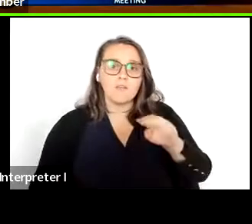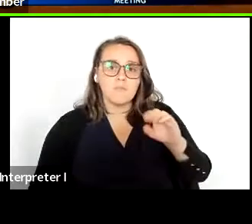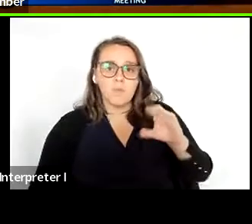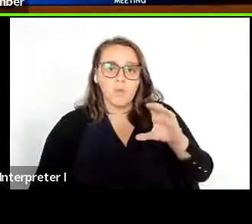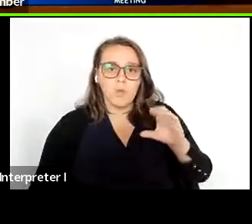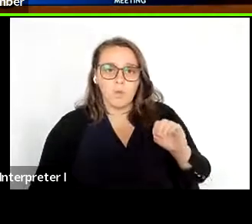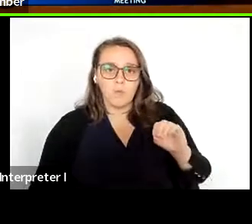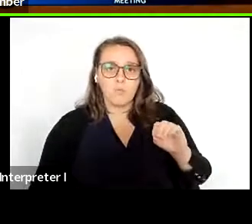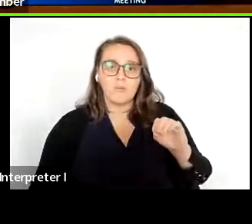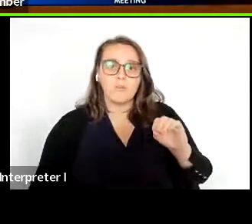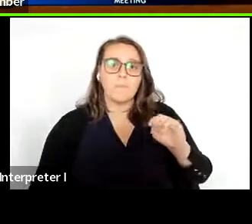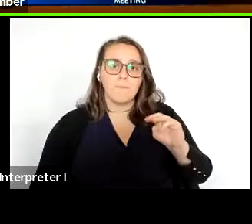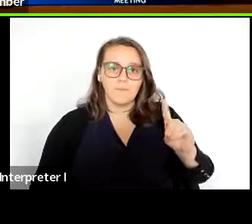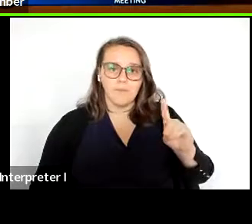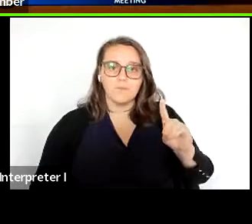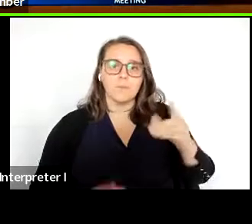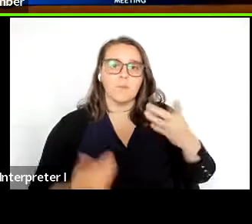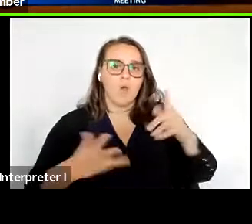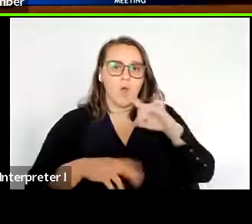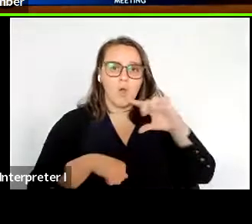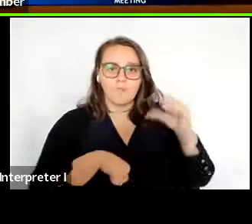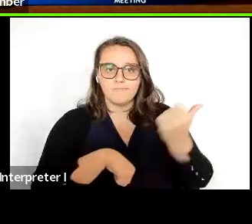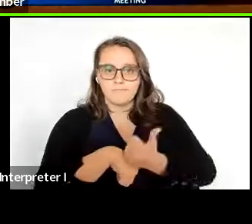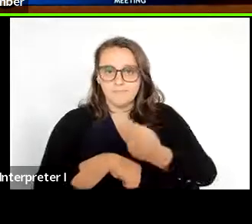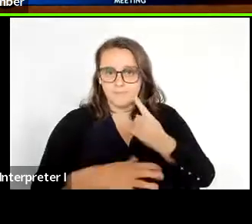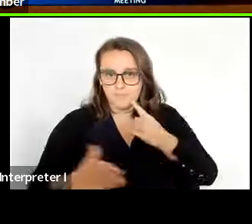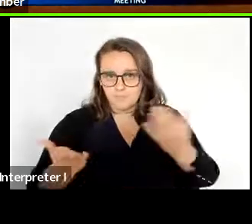providing services in a respite site, and we must be doing the